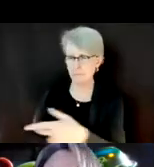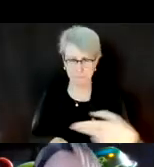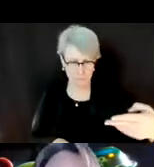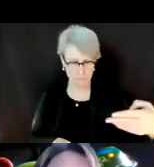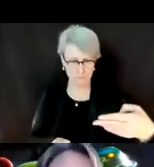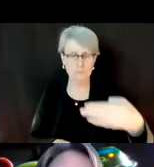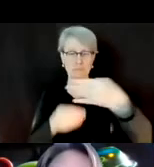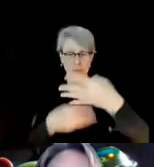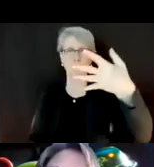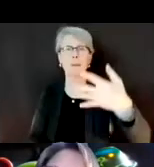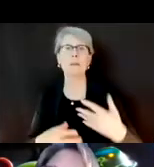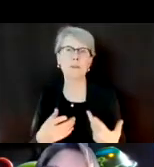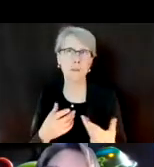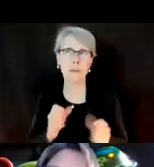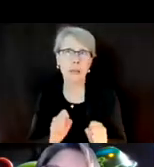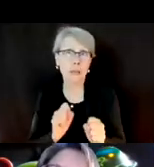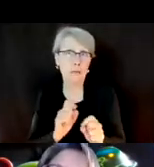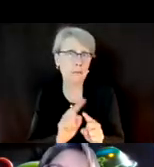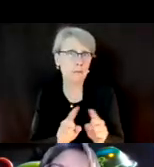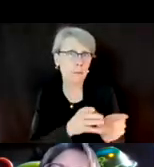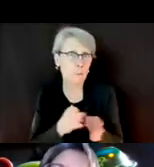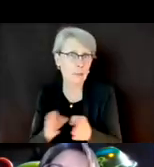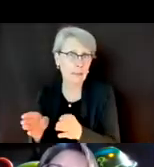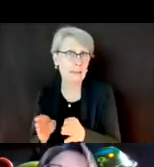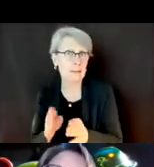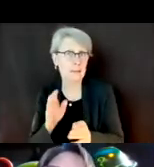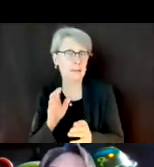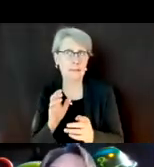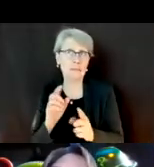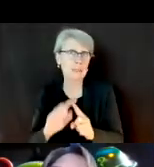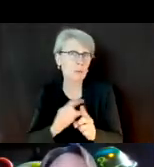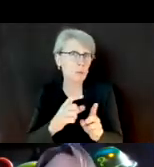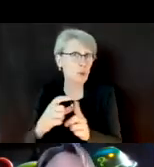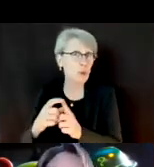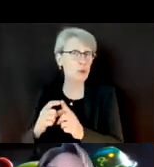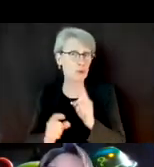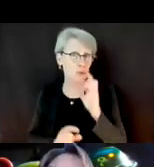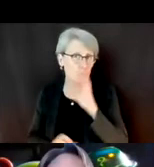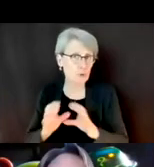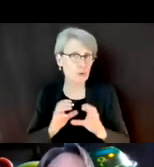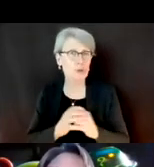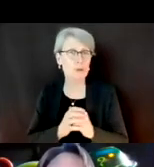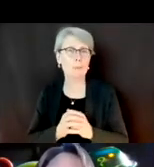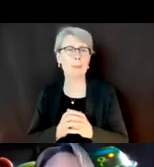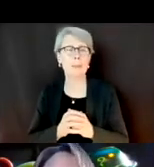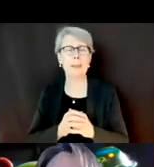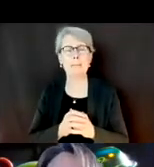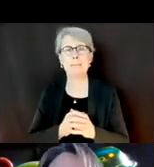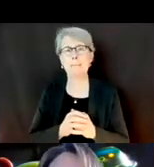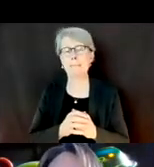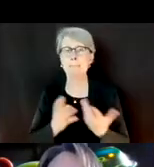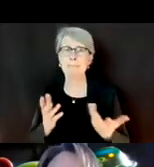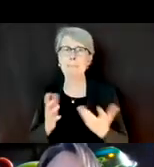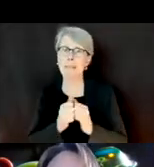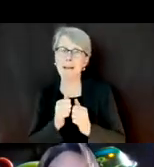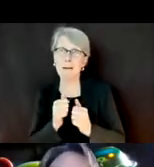kinds of different ways, but it allows us to think about answering those queries, whether it's how we're using that language